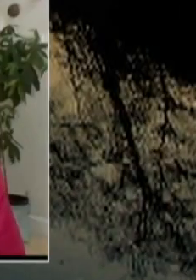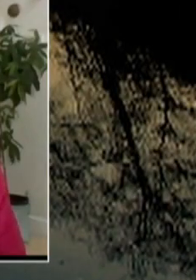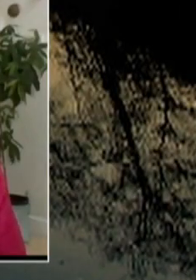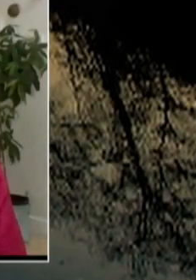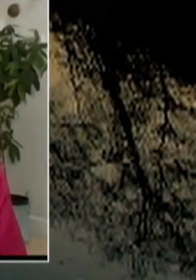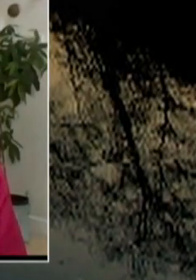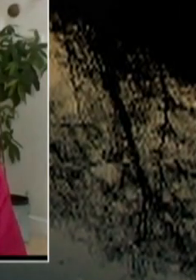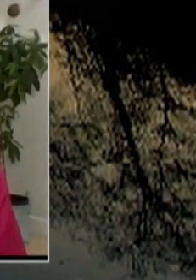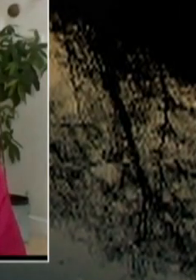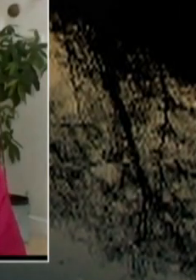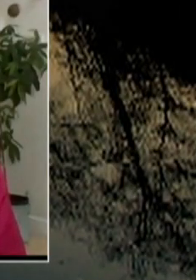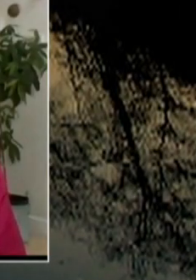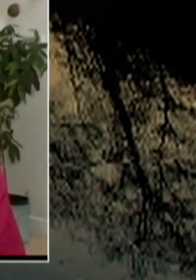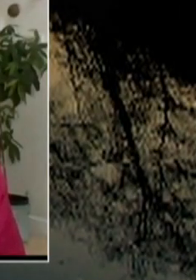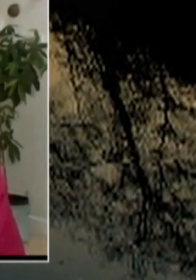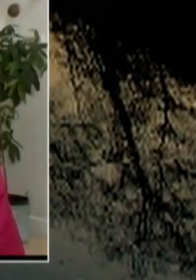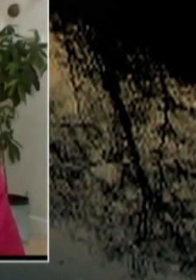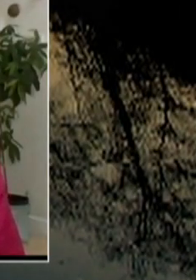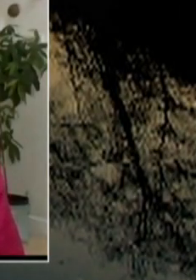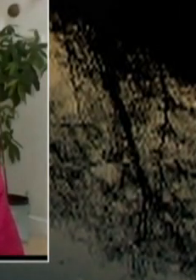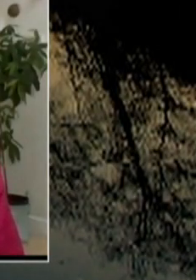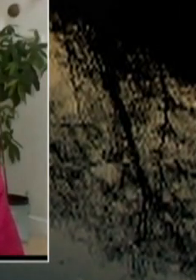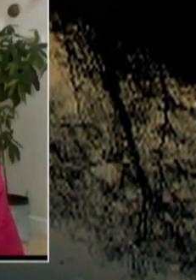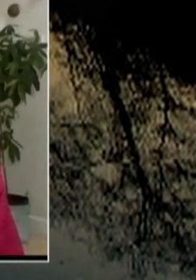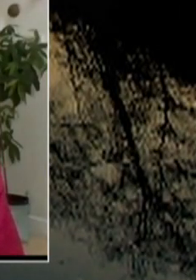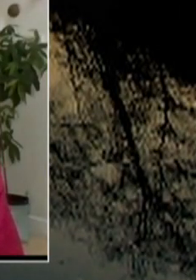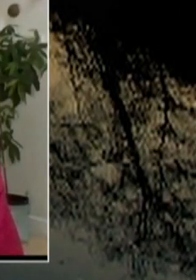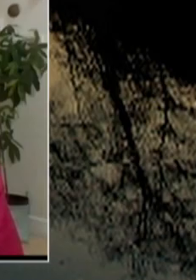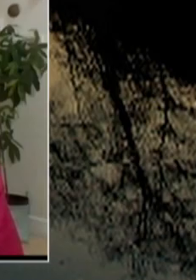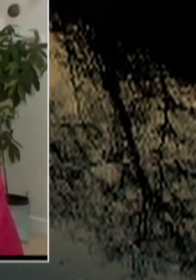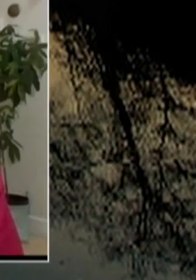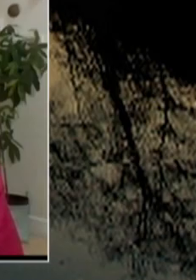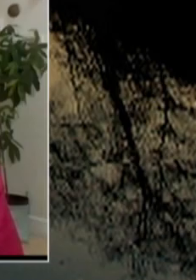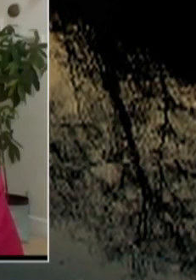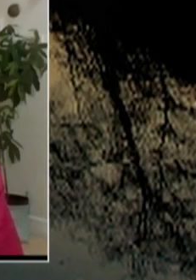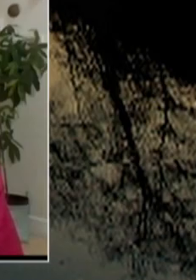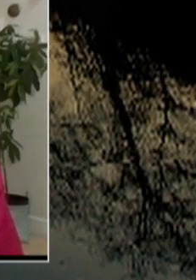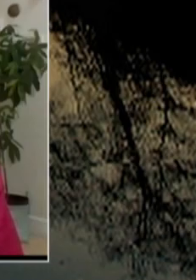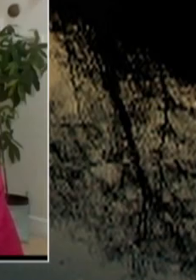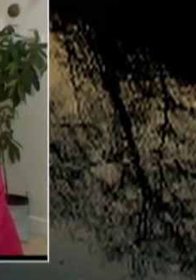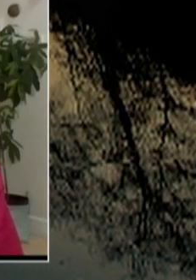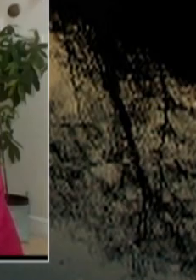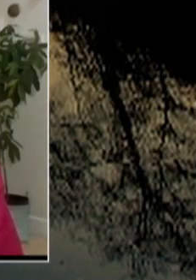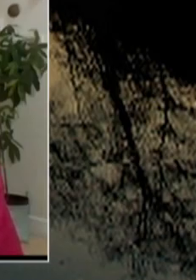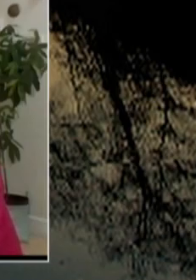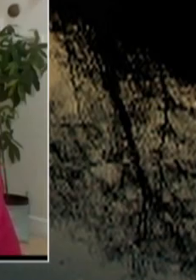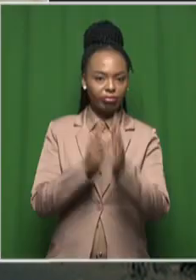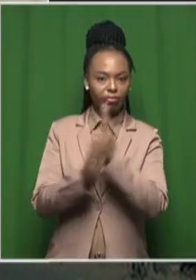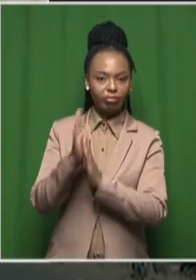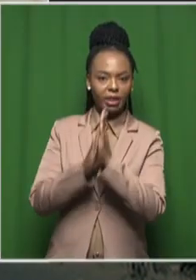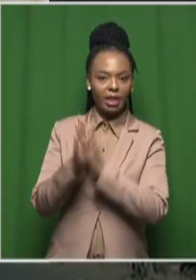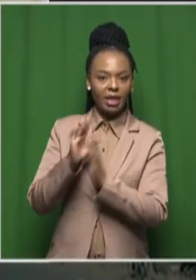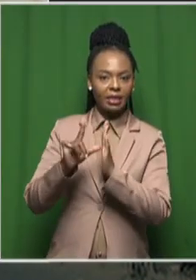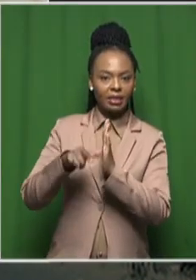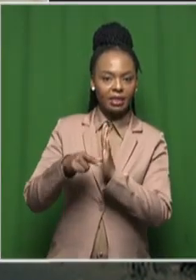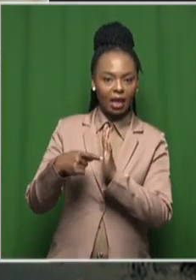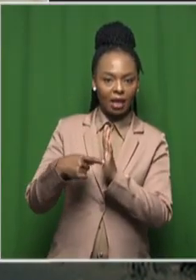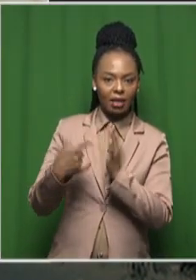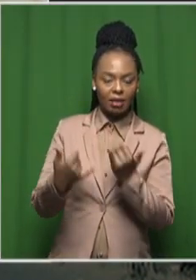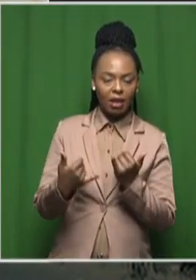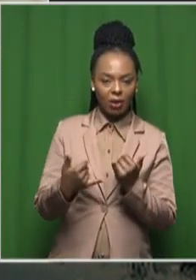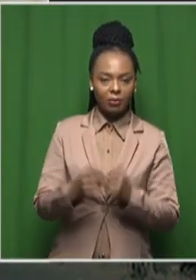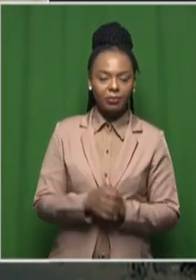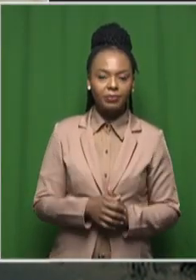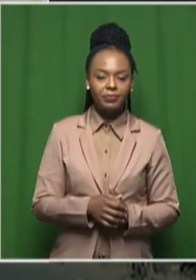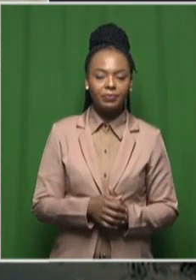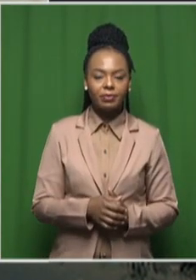Rucita Vassen, were showing at this year's Decorex, and they join us via Zoom to talk about design trends. Ladies, a very good morning to you. Thank you so much